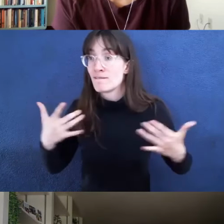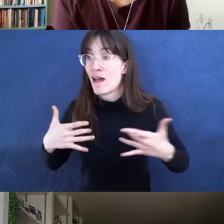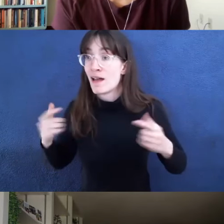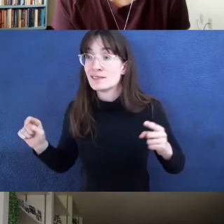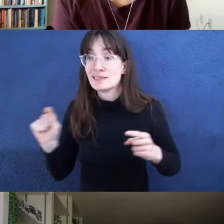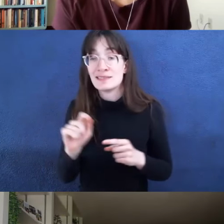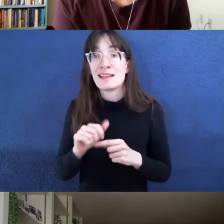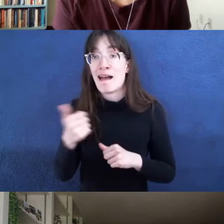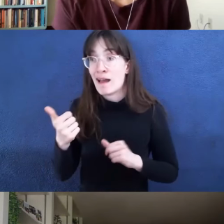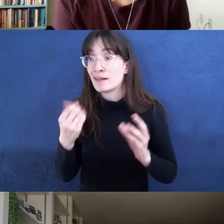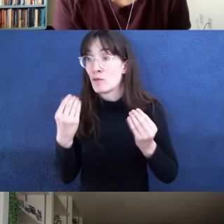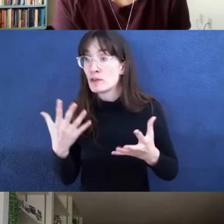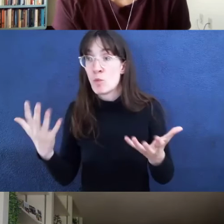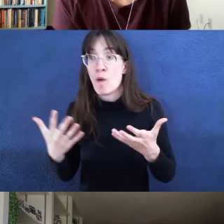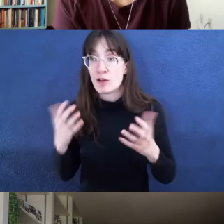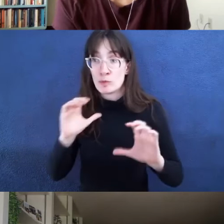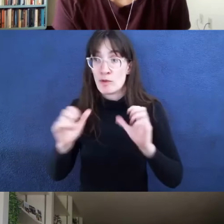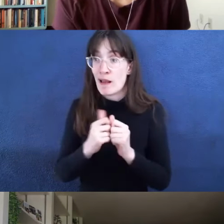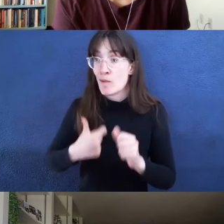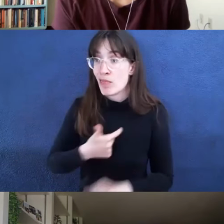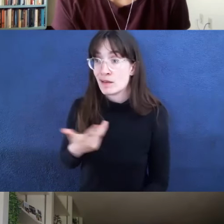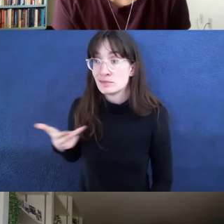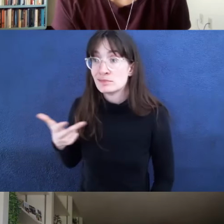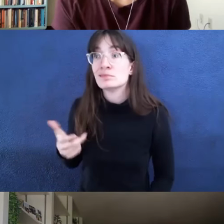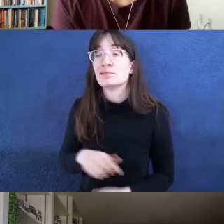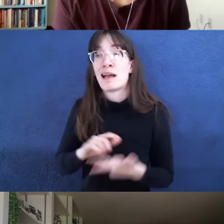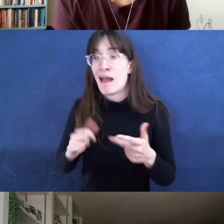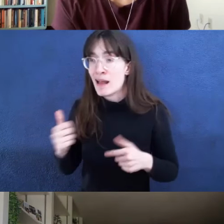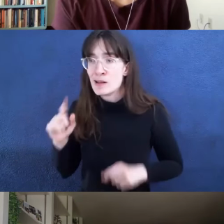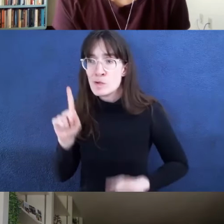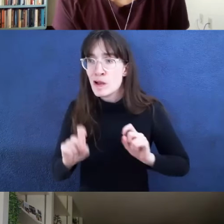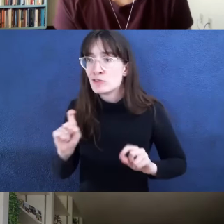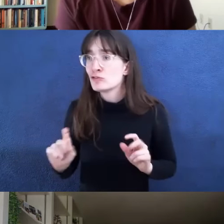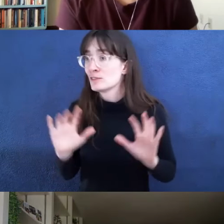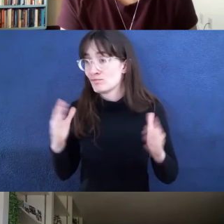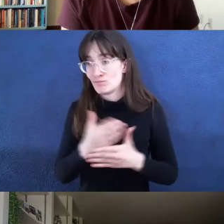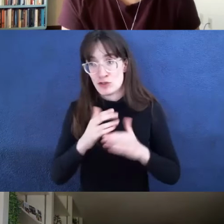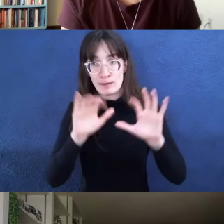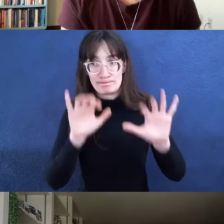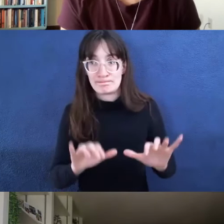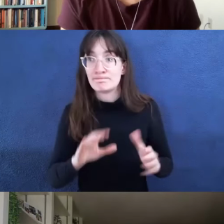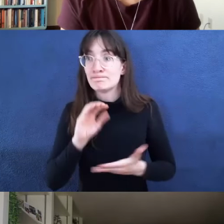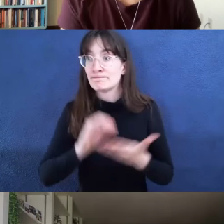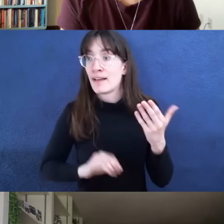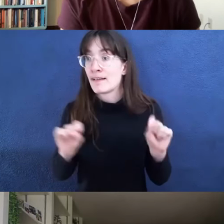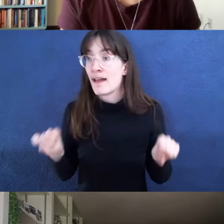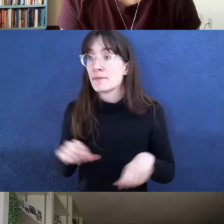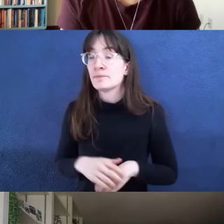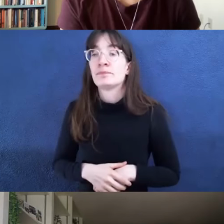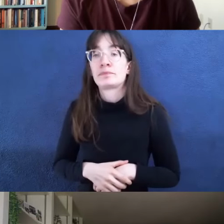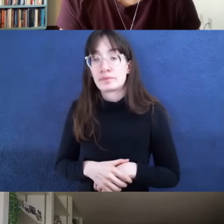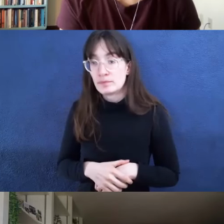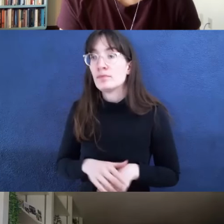any questions that you may still have, feel free to share that. And then I also sent instructions for